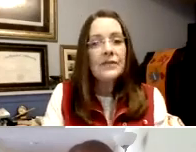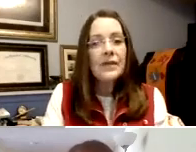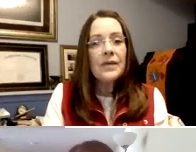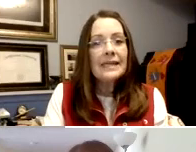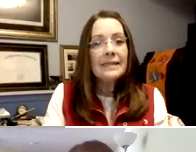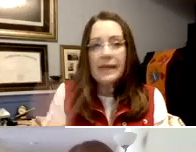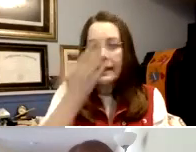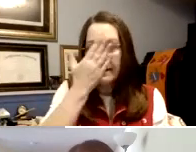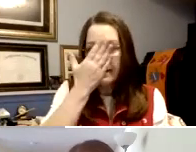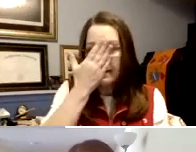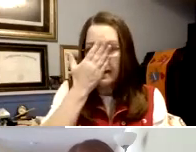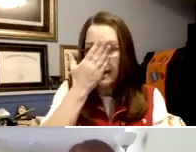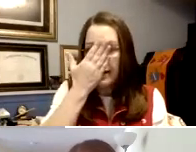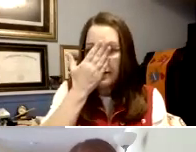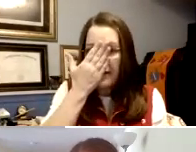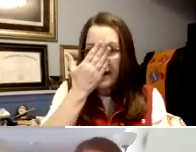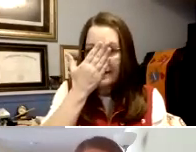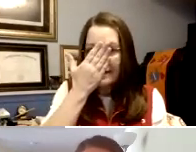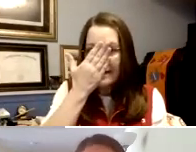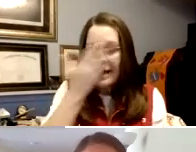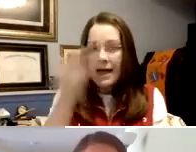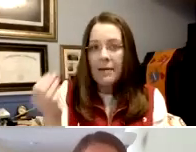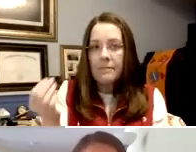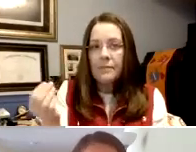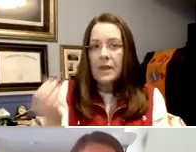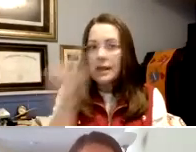distance viewing doesn't mean in your face.